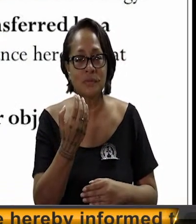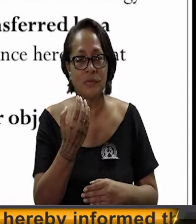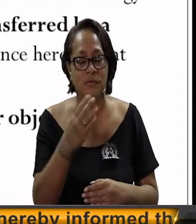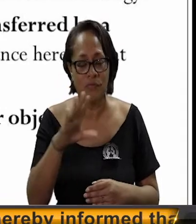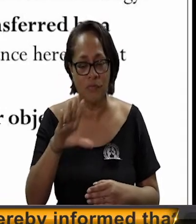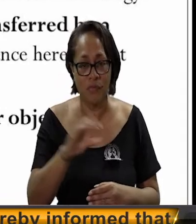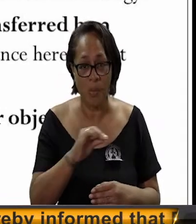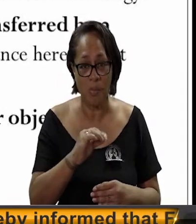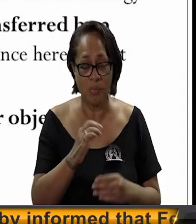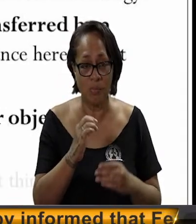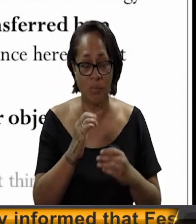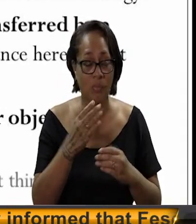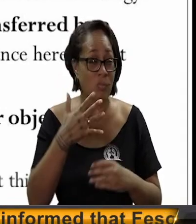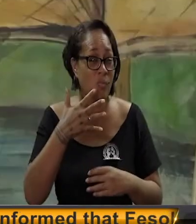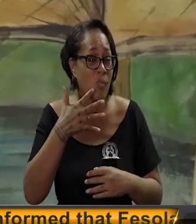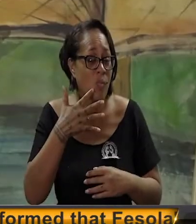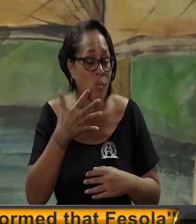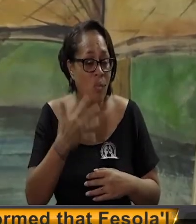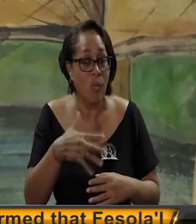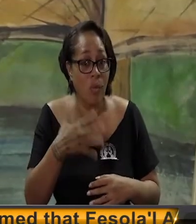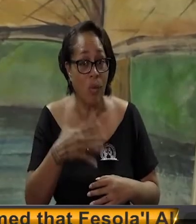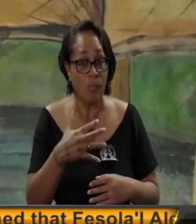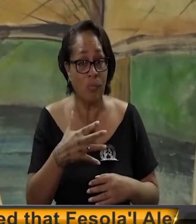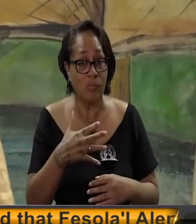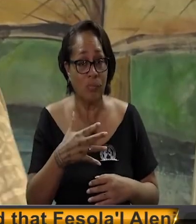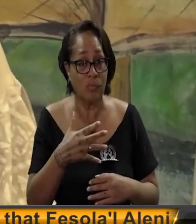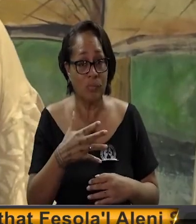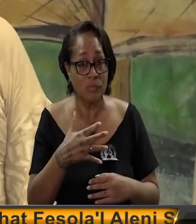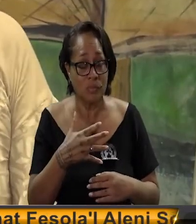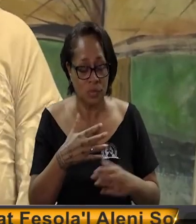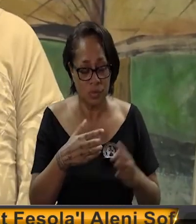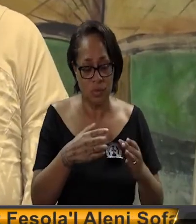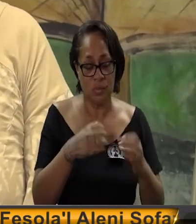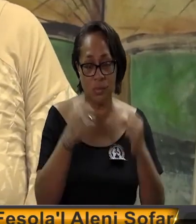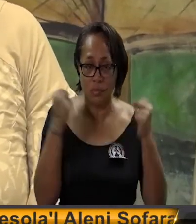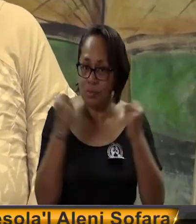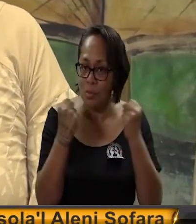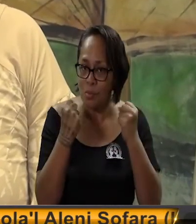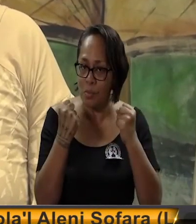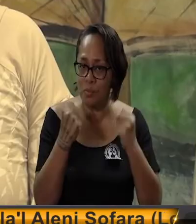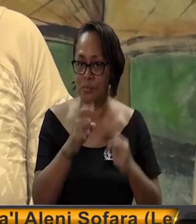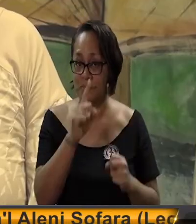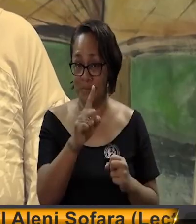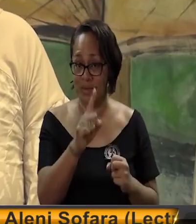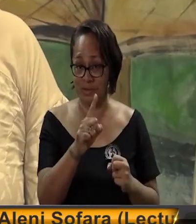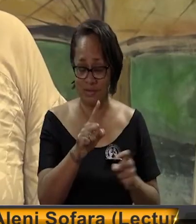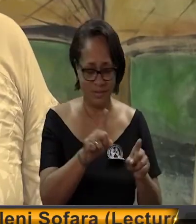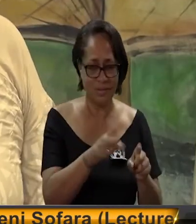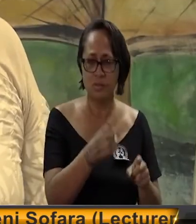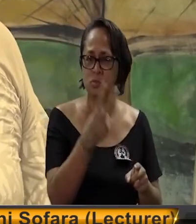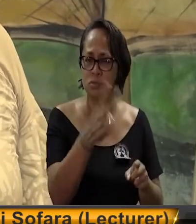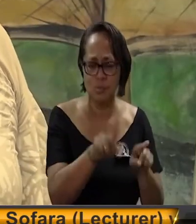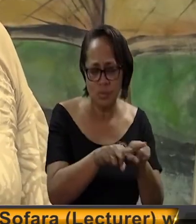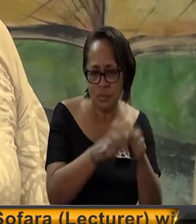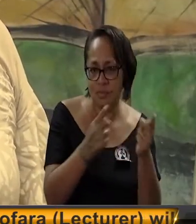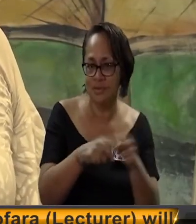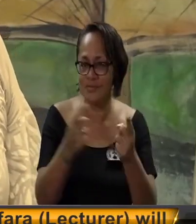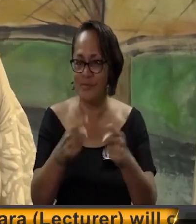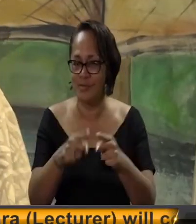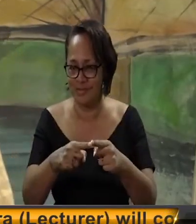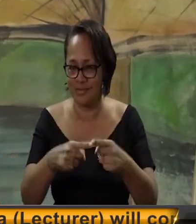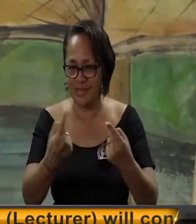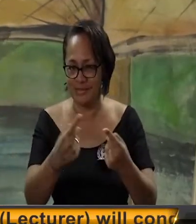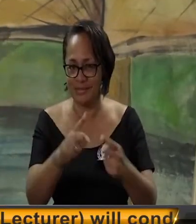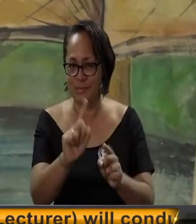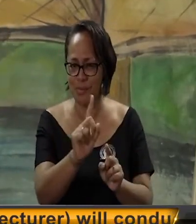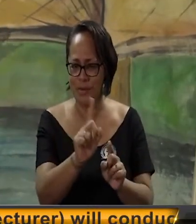to a colder object. Heat and temperature, as we already know, are two different things.